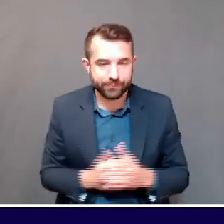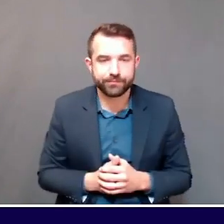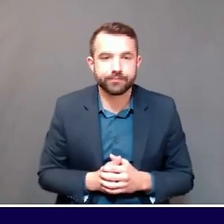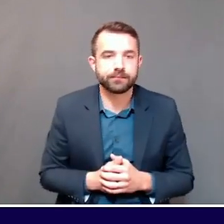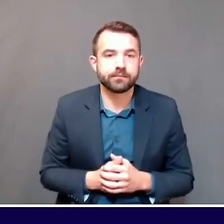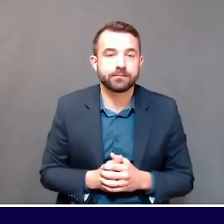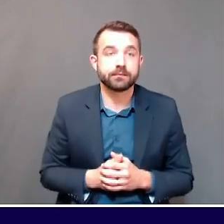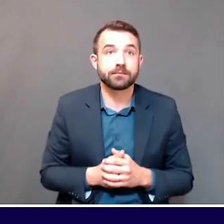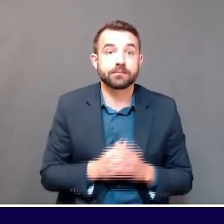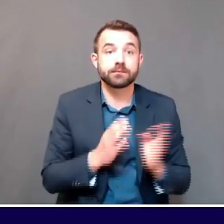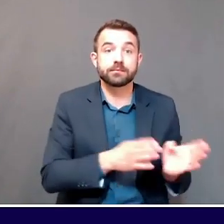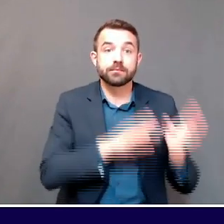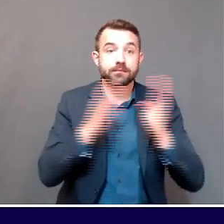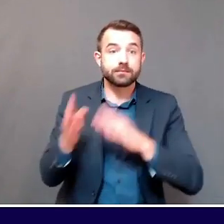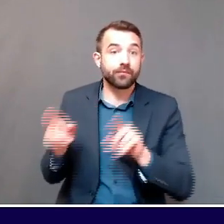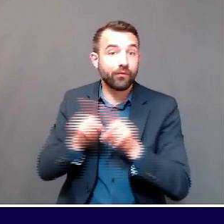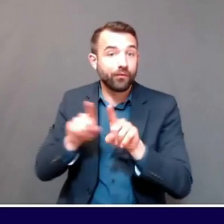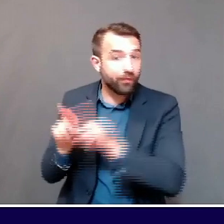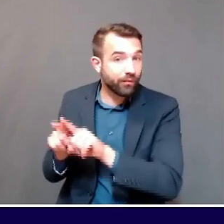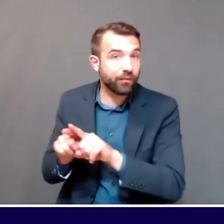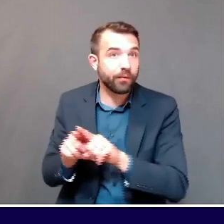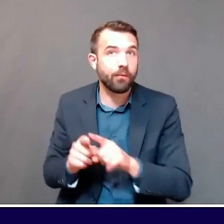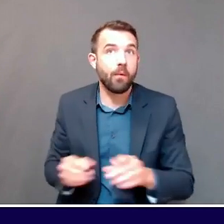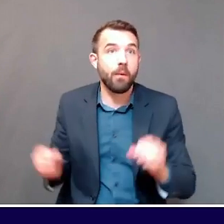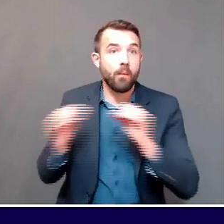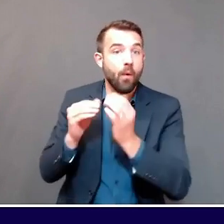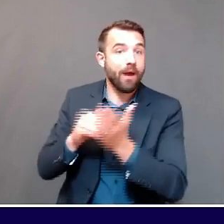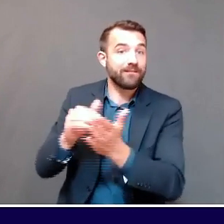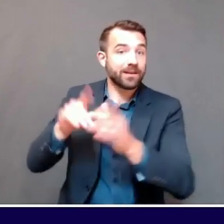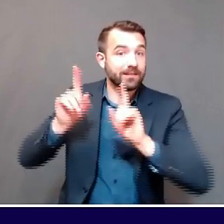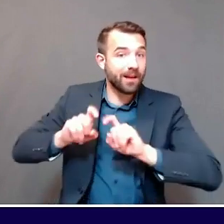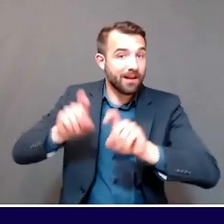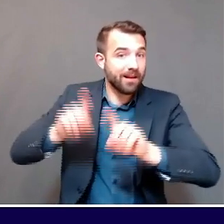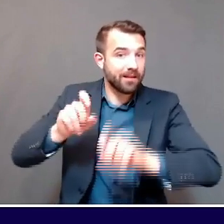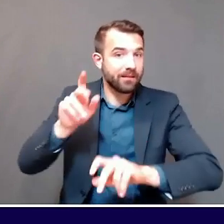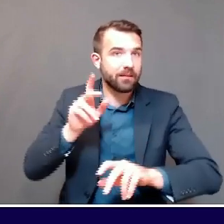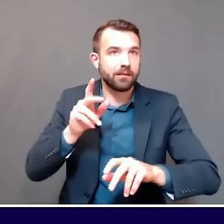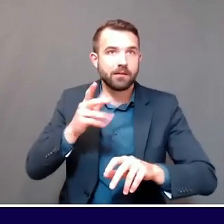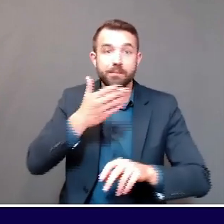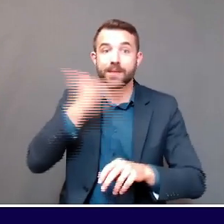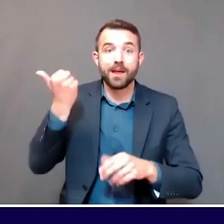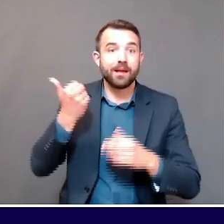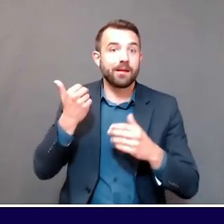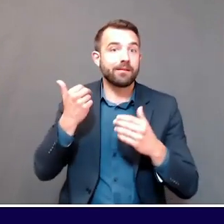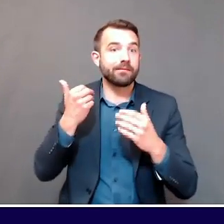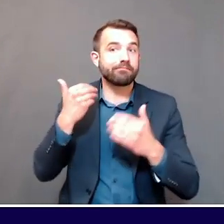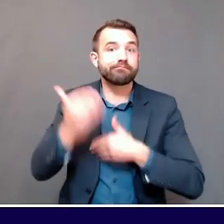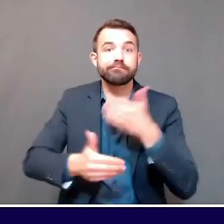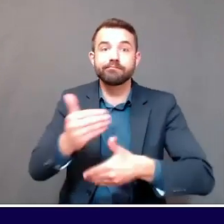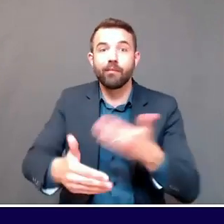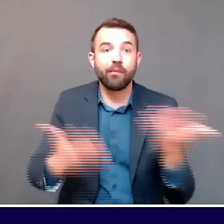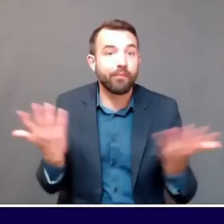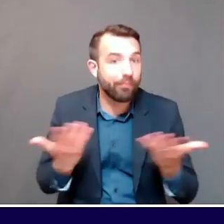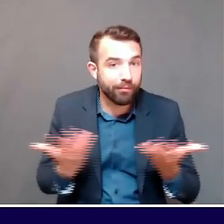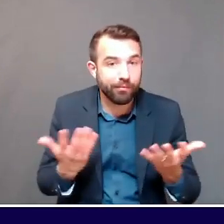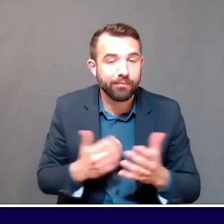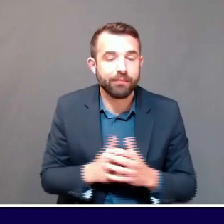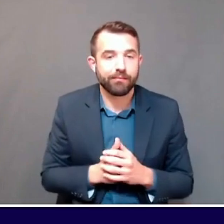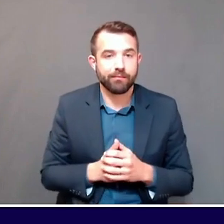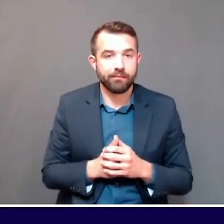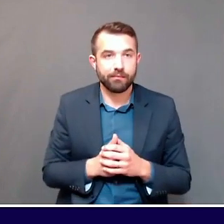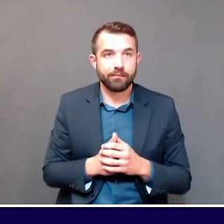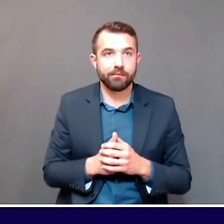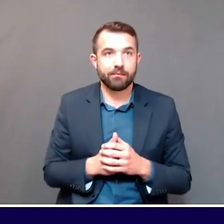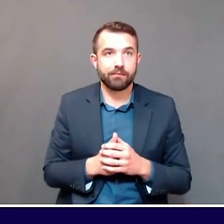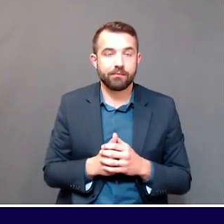front, Don, I think the most concrete step we've taken in that direction is lowering the point at which we would